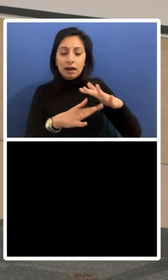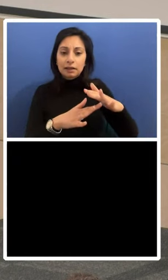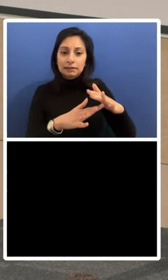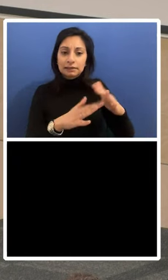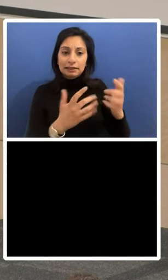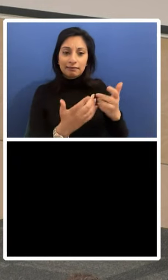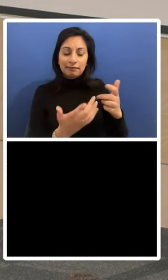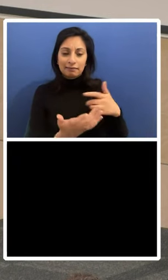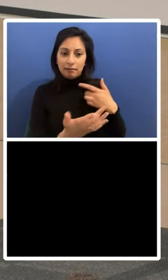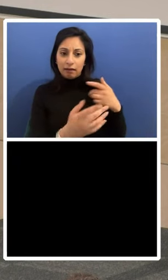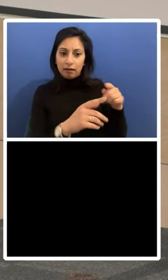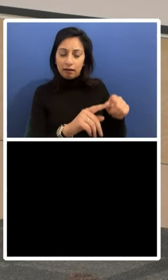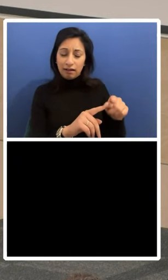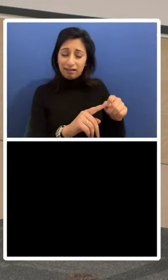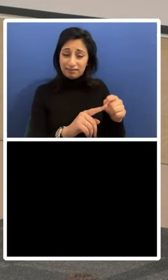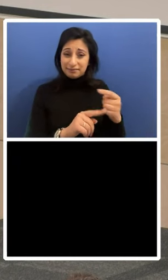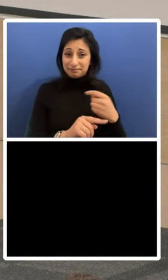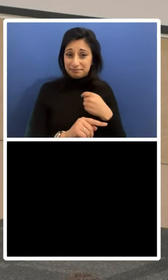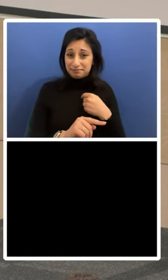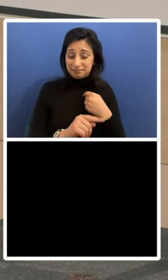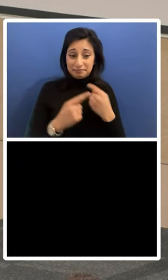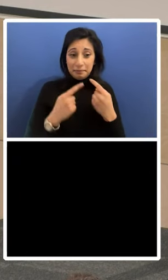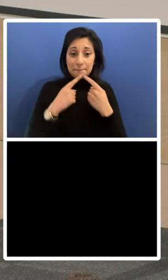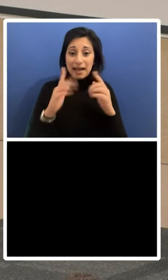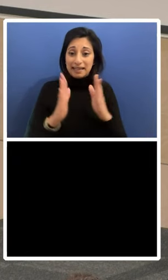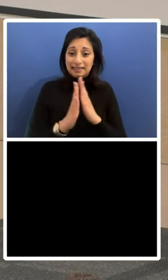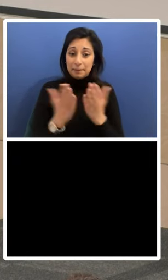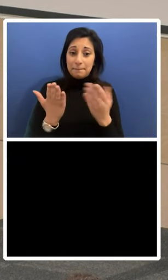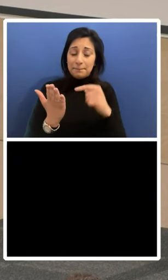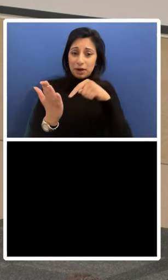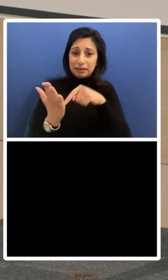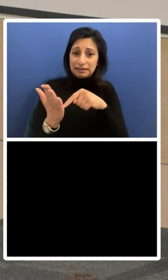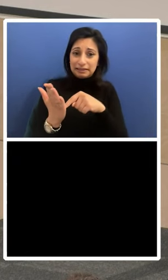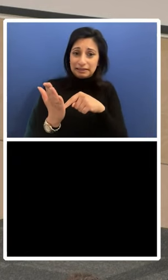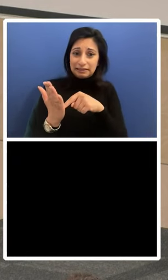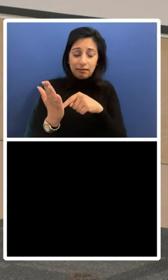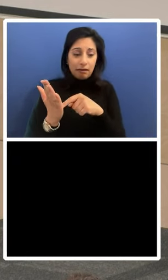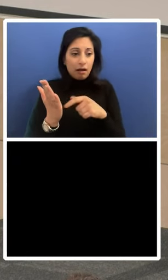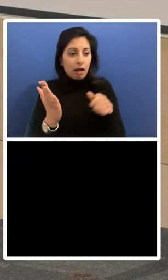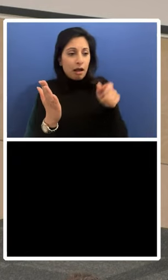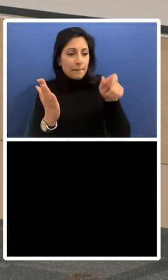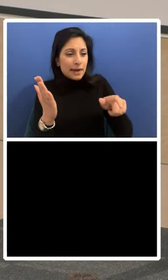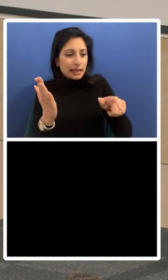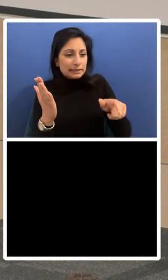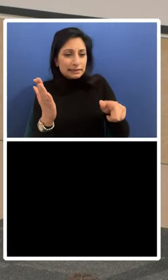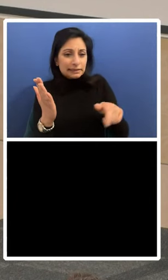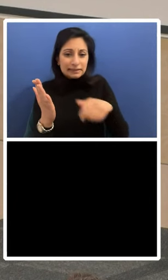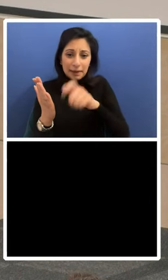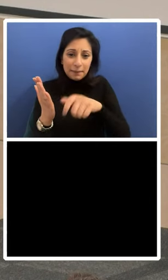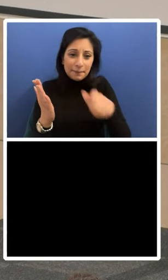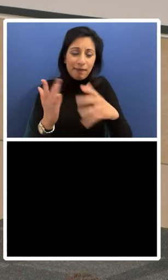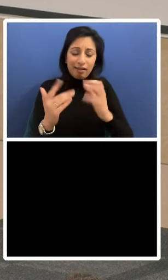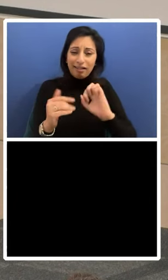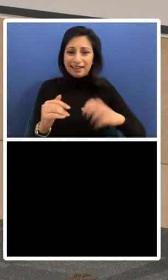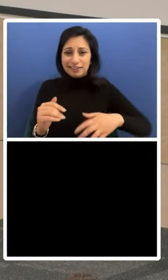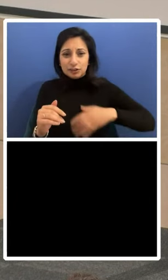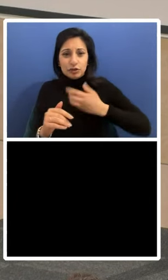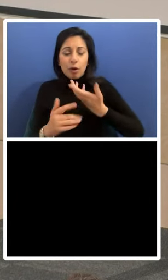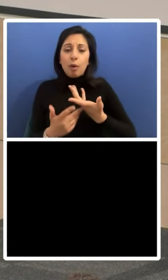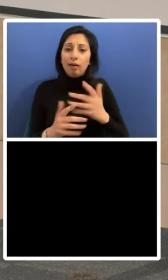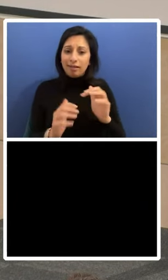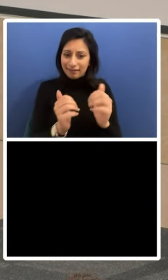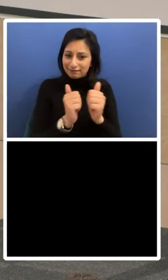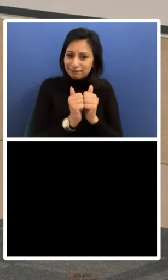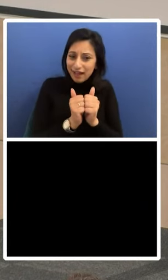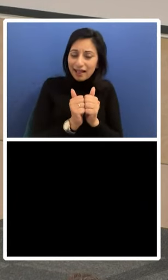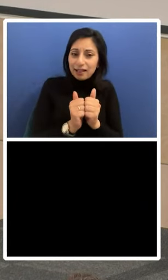book. When you drive competition into the soul of a man and the soul of a society as like the founding value. And I think we I talked